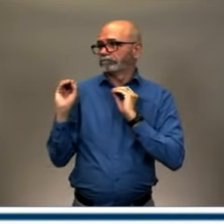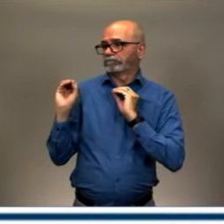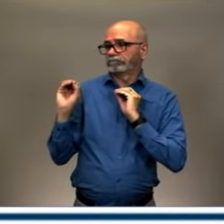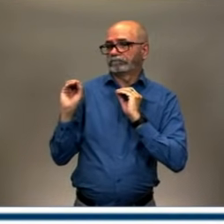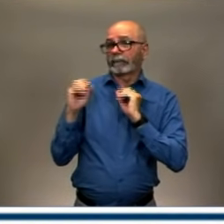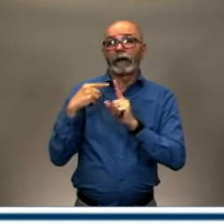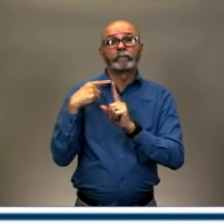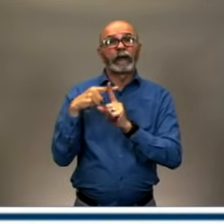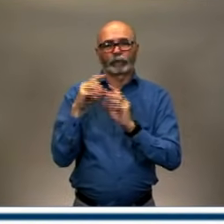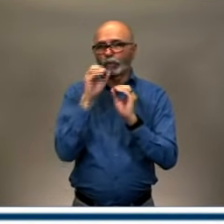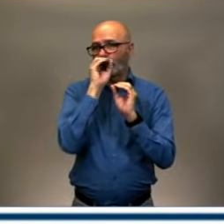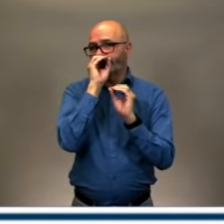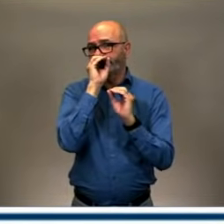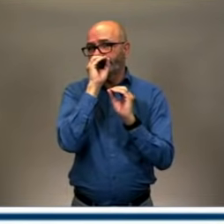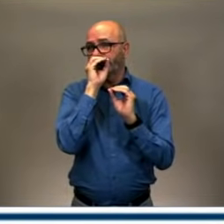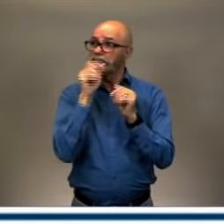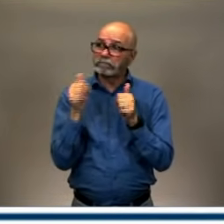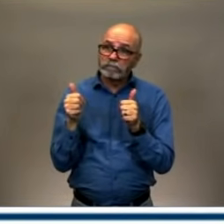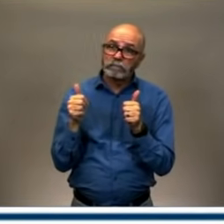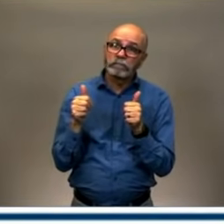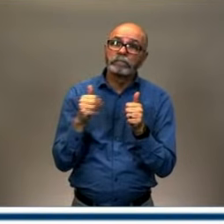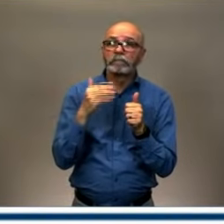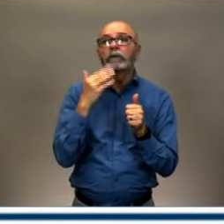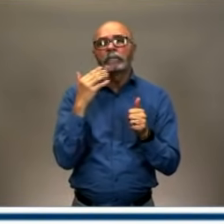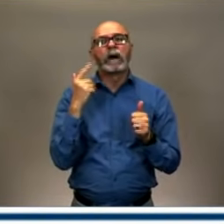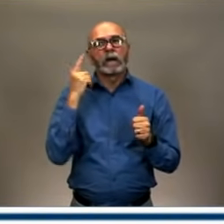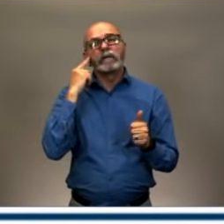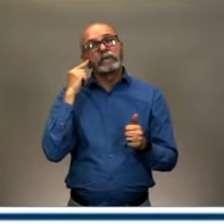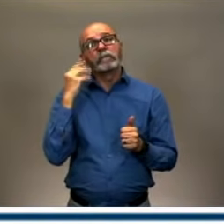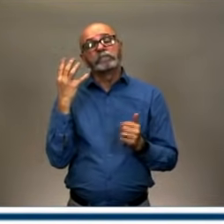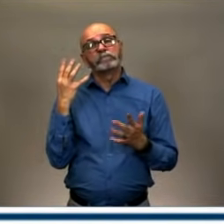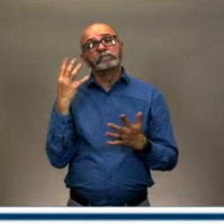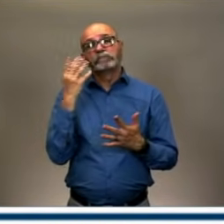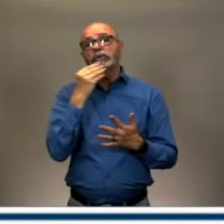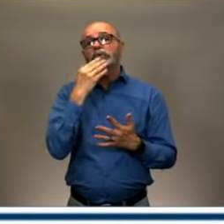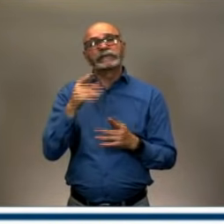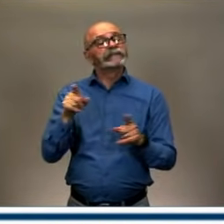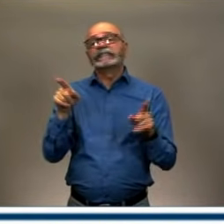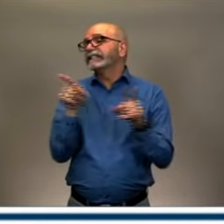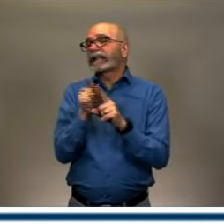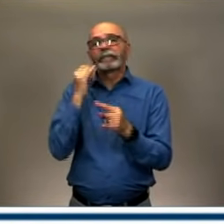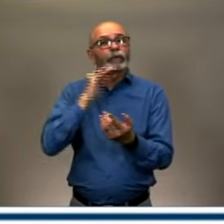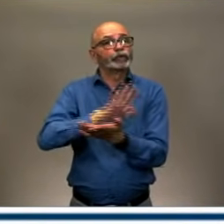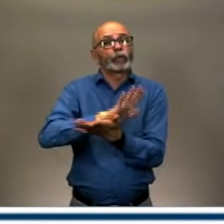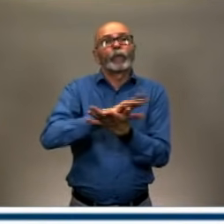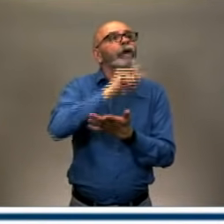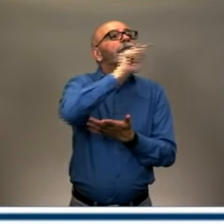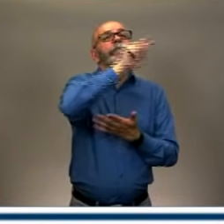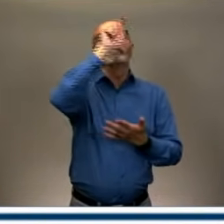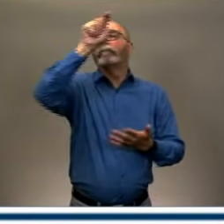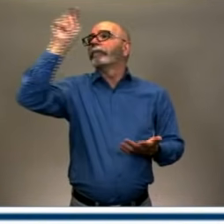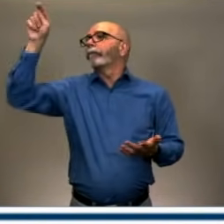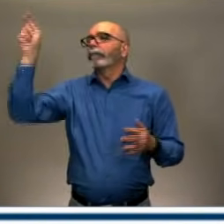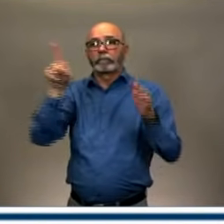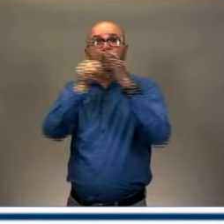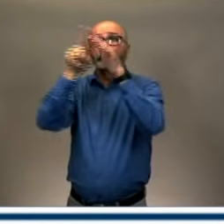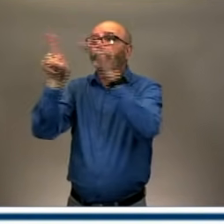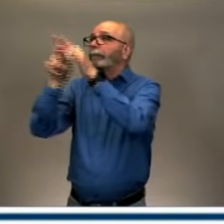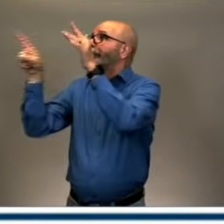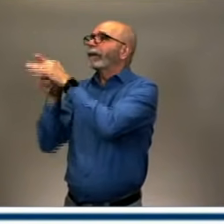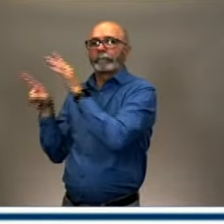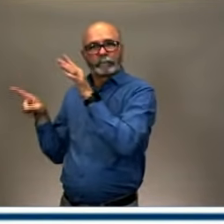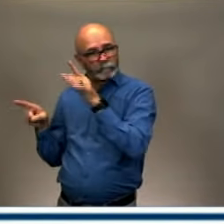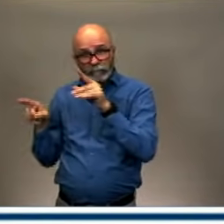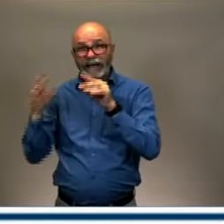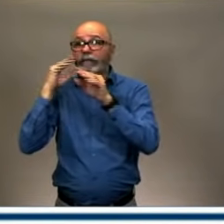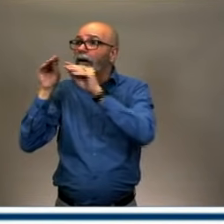that, I'm very comfortable. I mean, we've approached this like any other school. It's the first school that we actually say we have had an outbreak within the